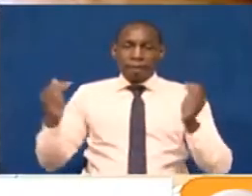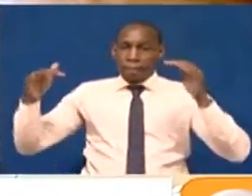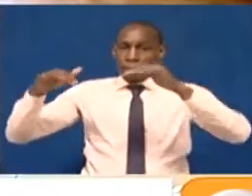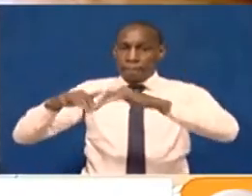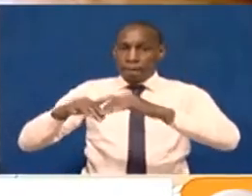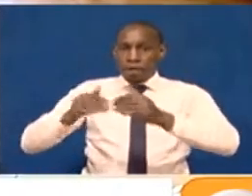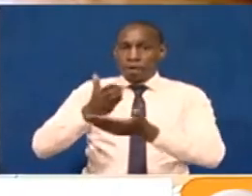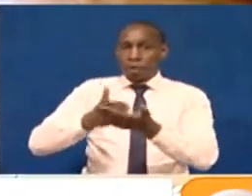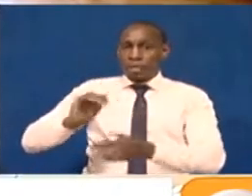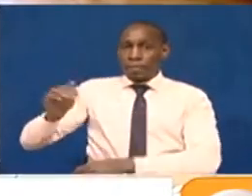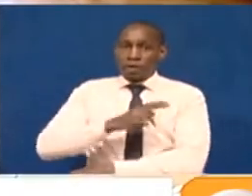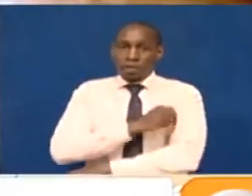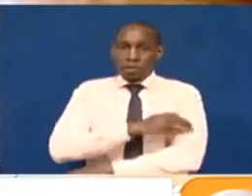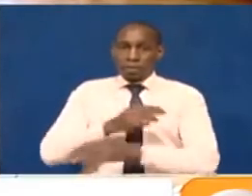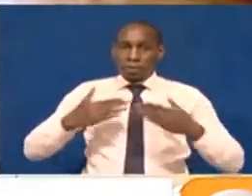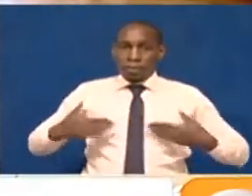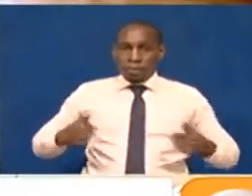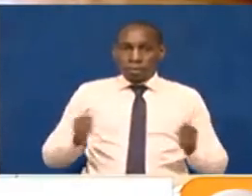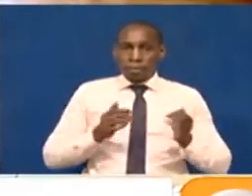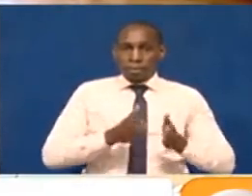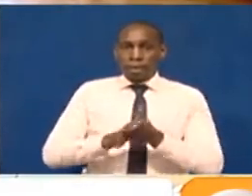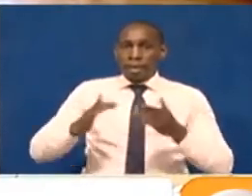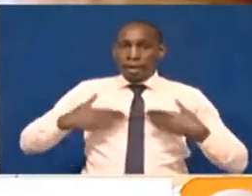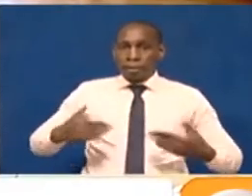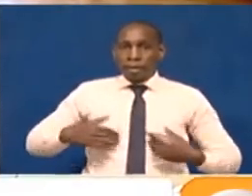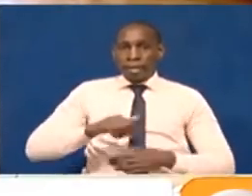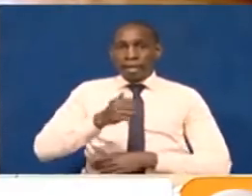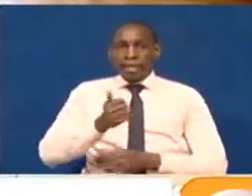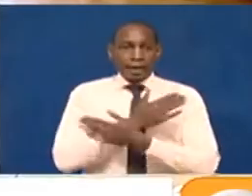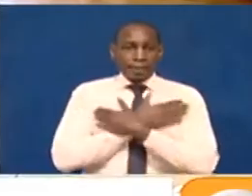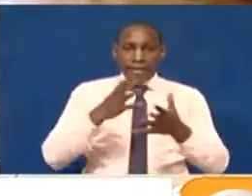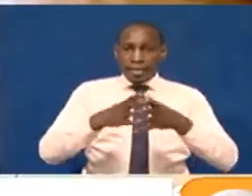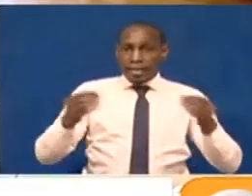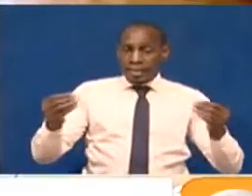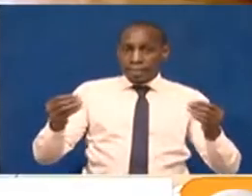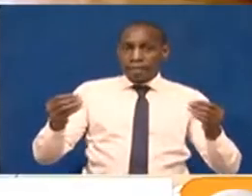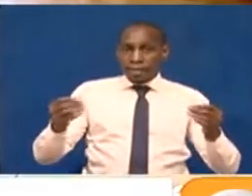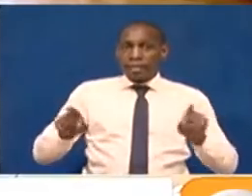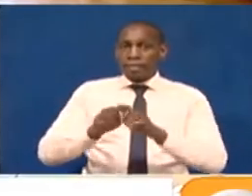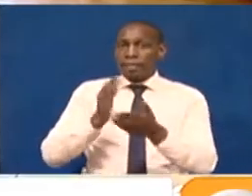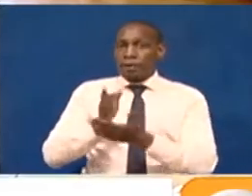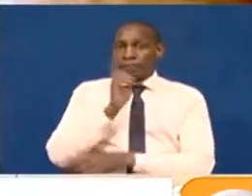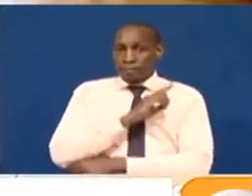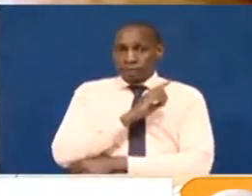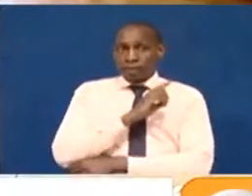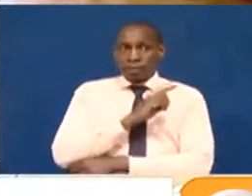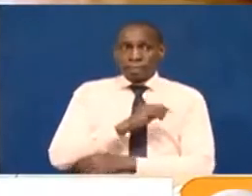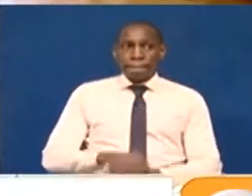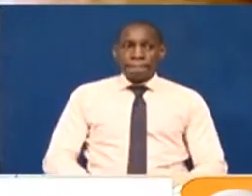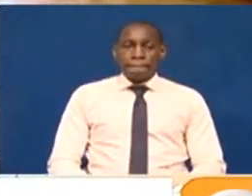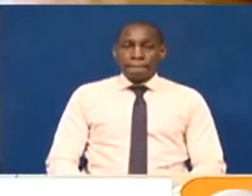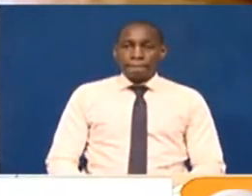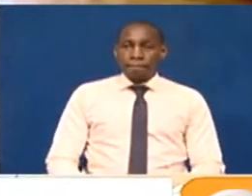to Yala Sub-County Hospital mortuary. The body of one of Chepkwony's friend who disappeared with him was also identified by Chepkwony's